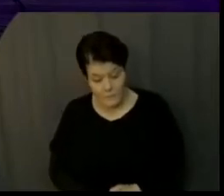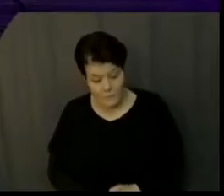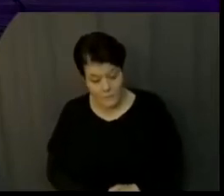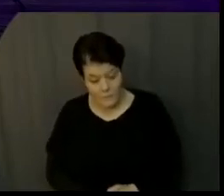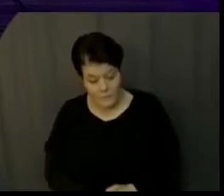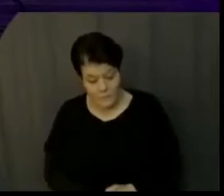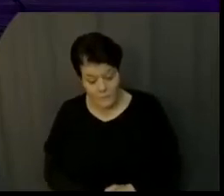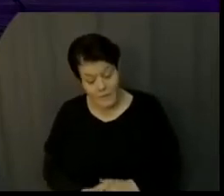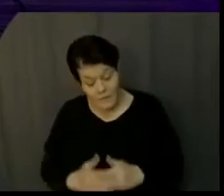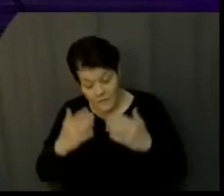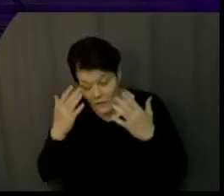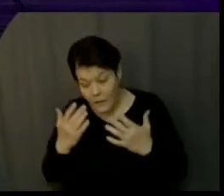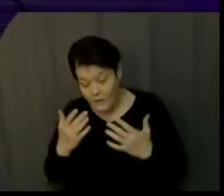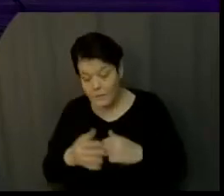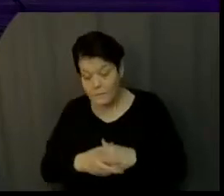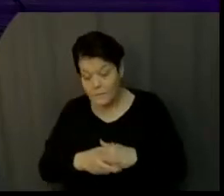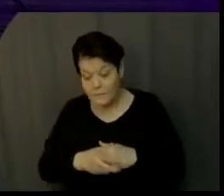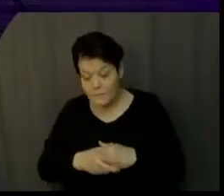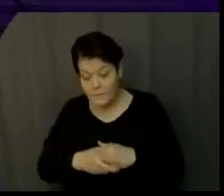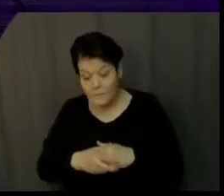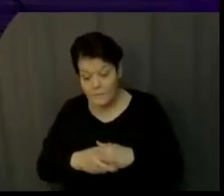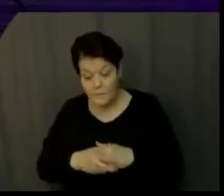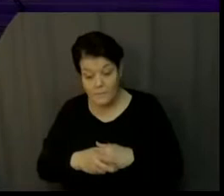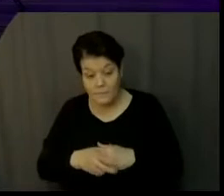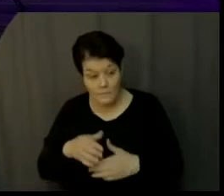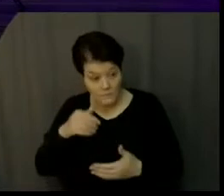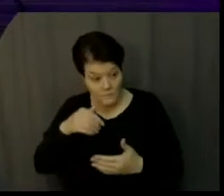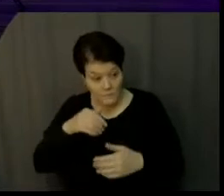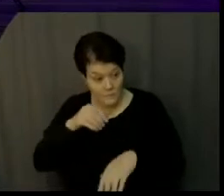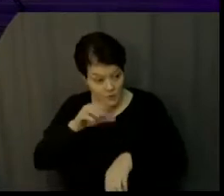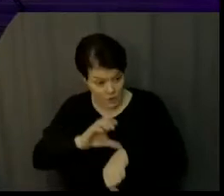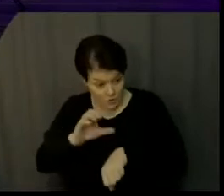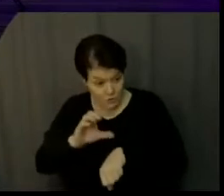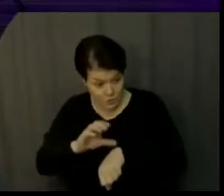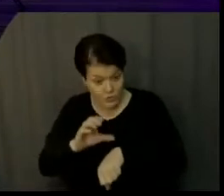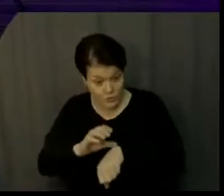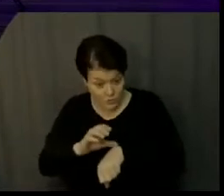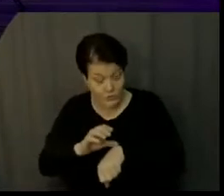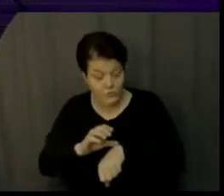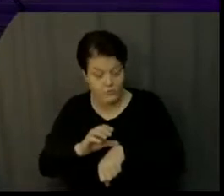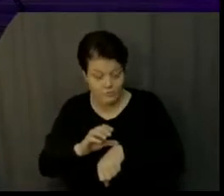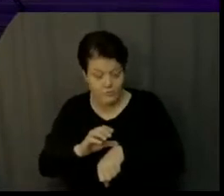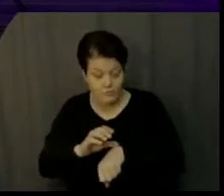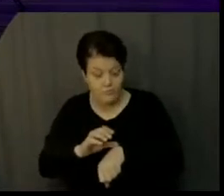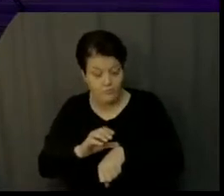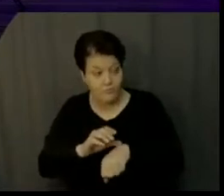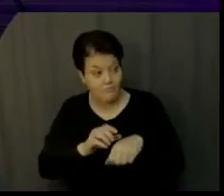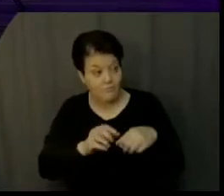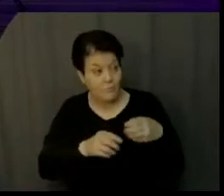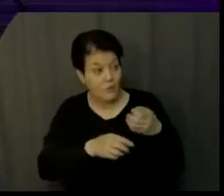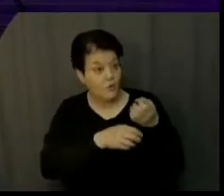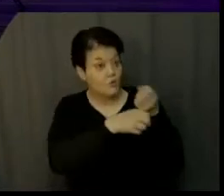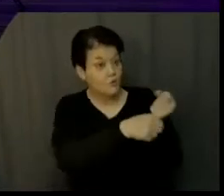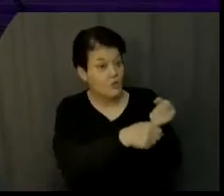And sadly, in the church, we have put more faith and trust and hope